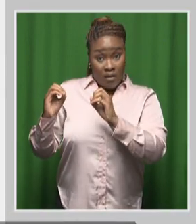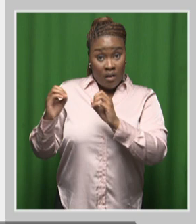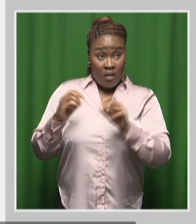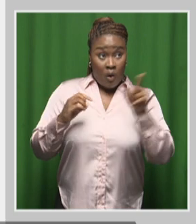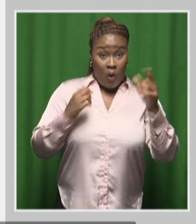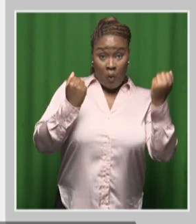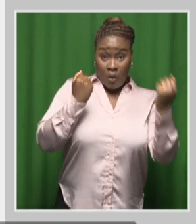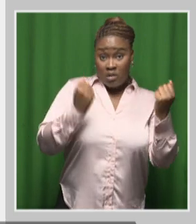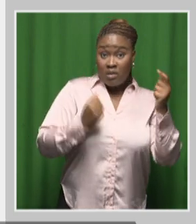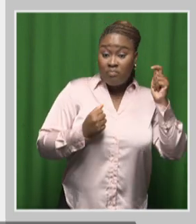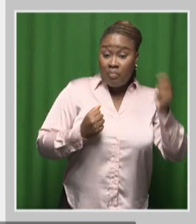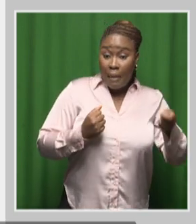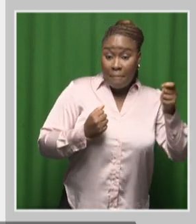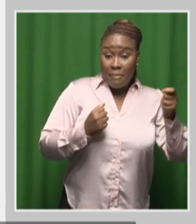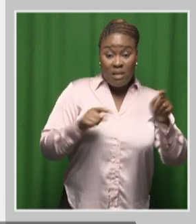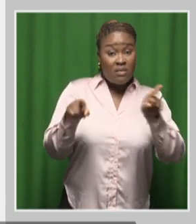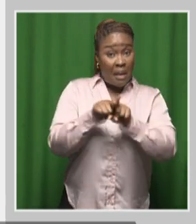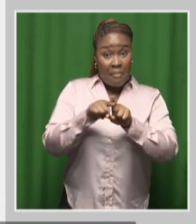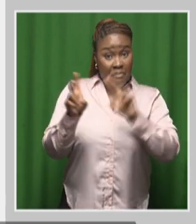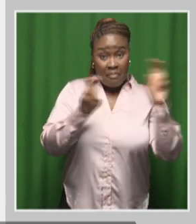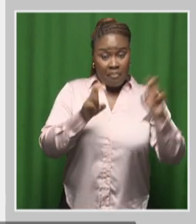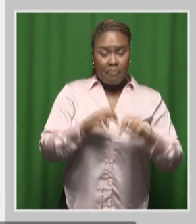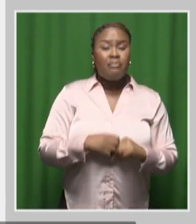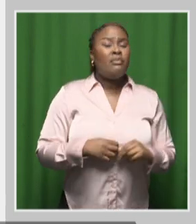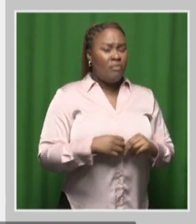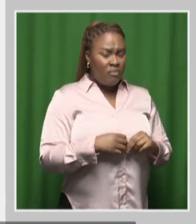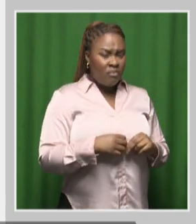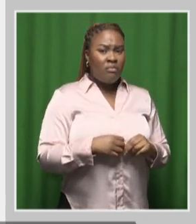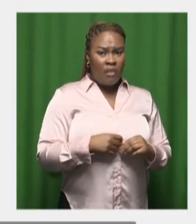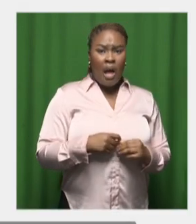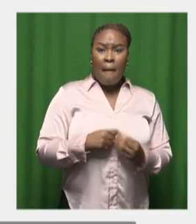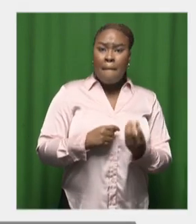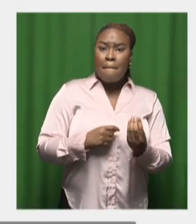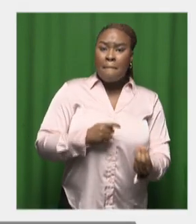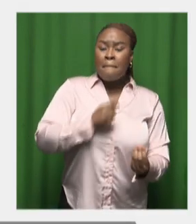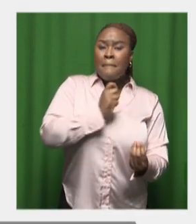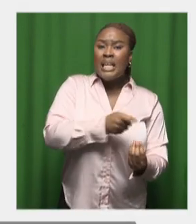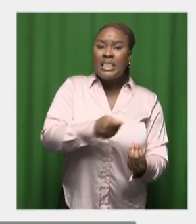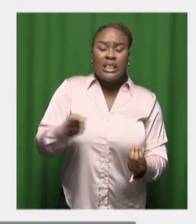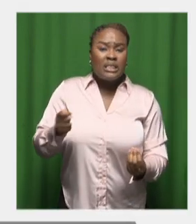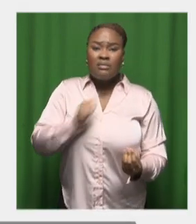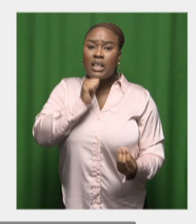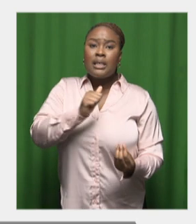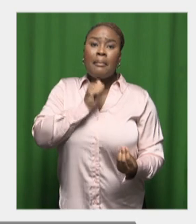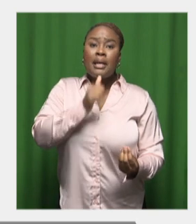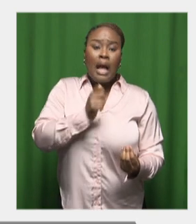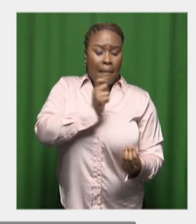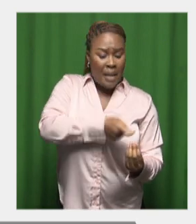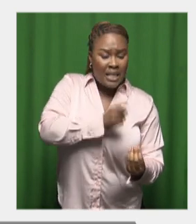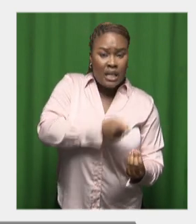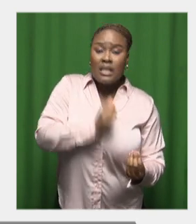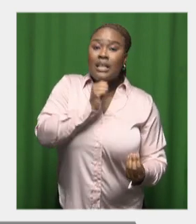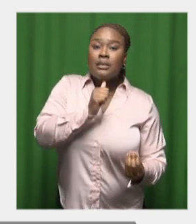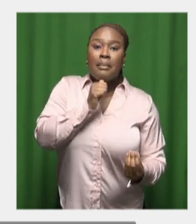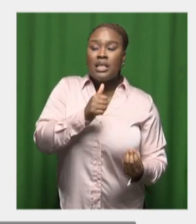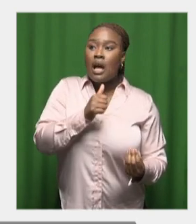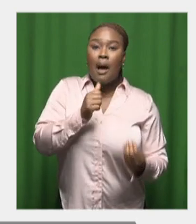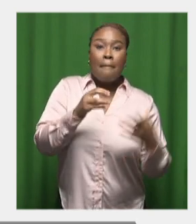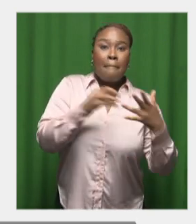or not? Yes, I mean, maintenance, maintenance is it's the duty to